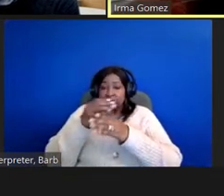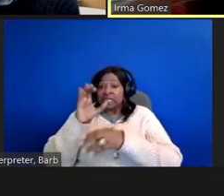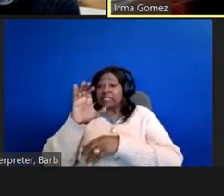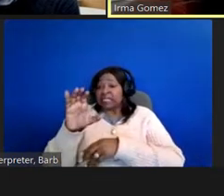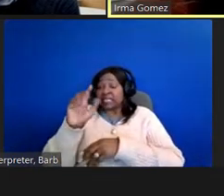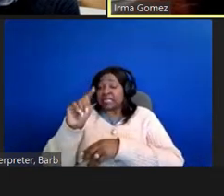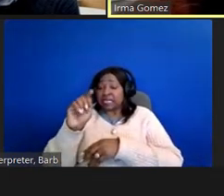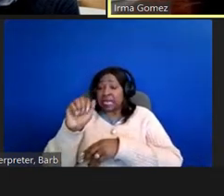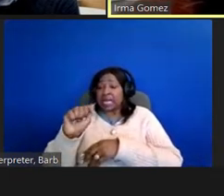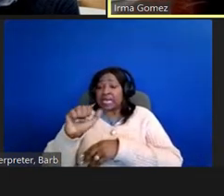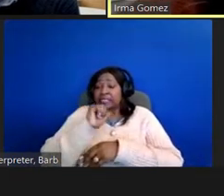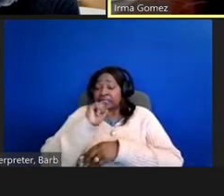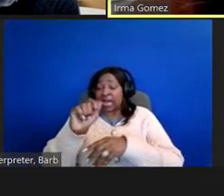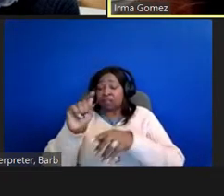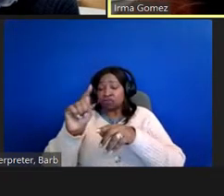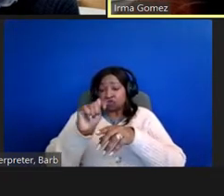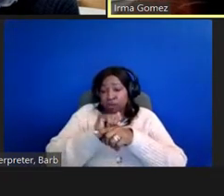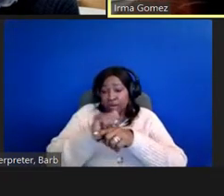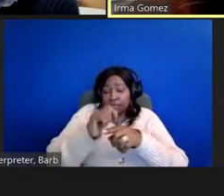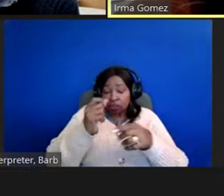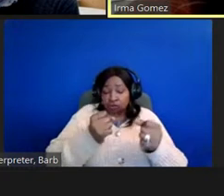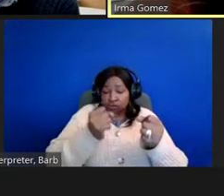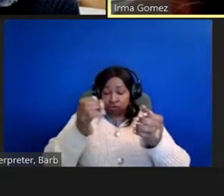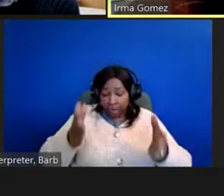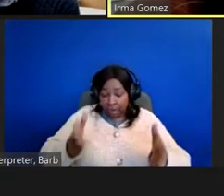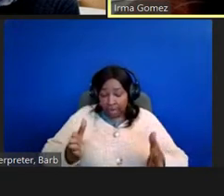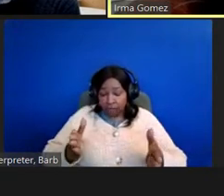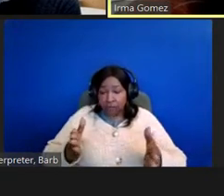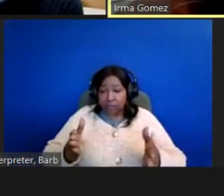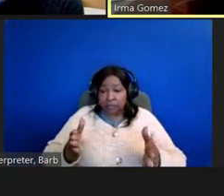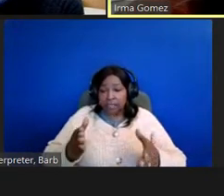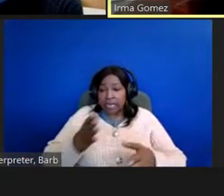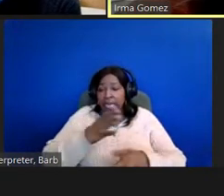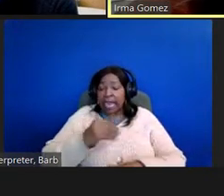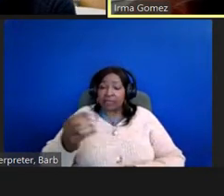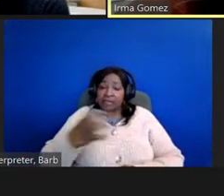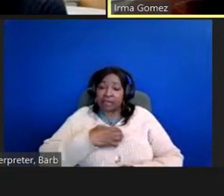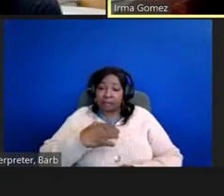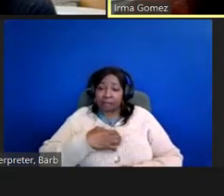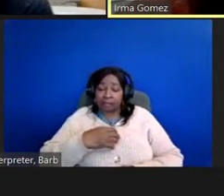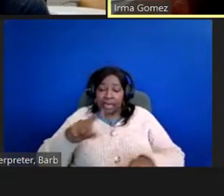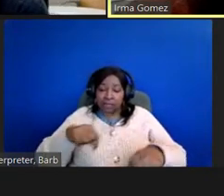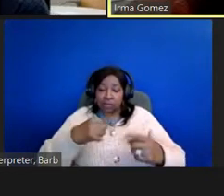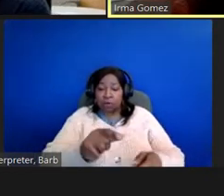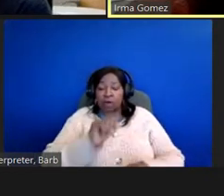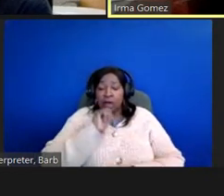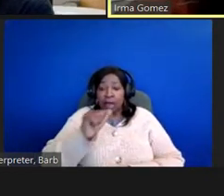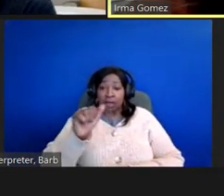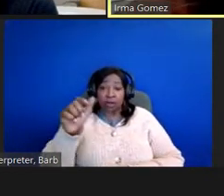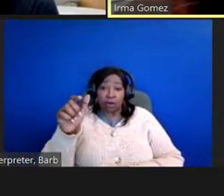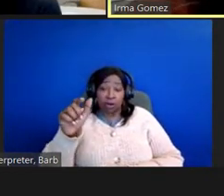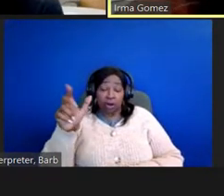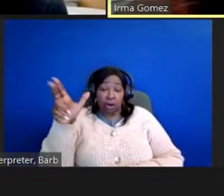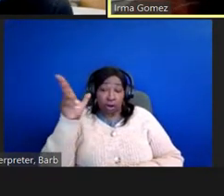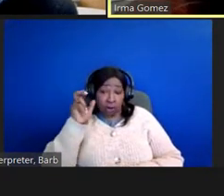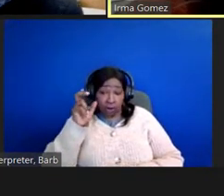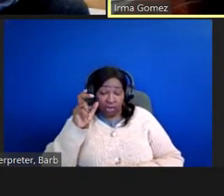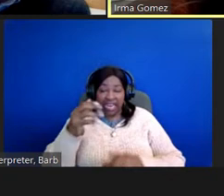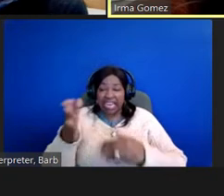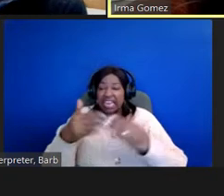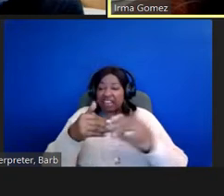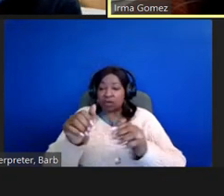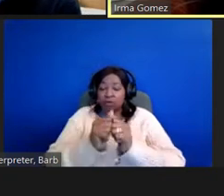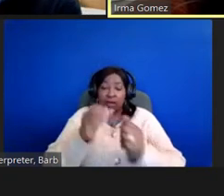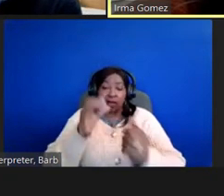not training the drivers and the complaints go unheard. Even with photos, even